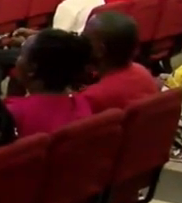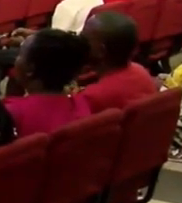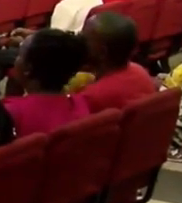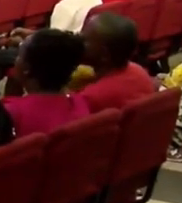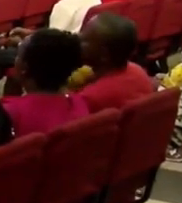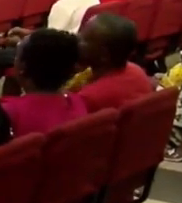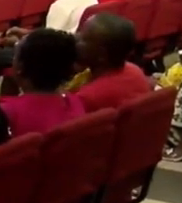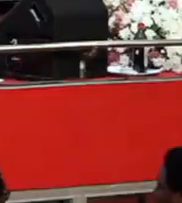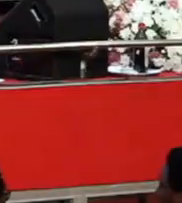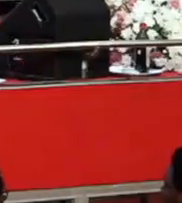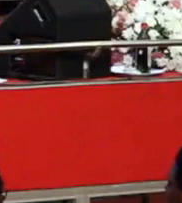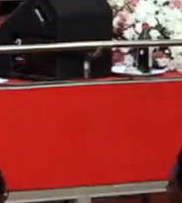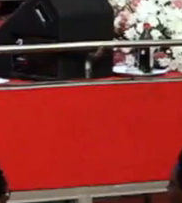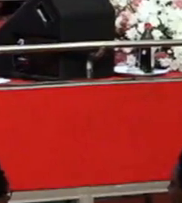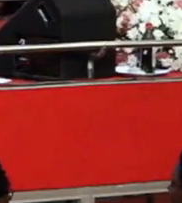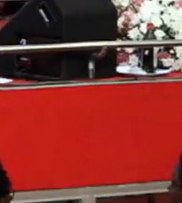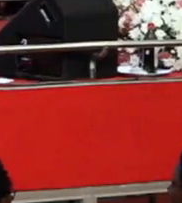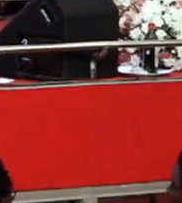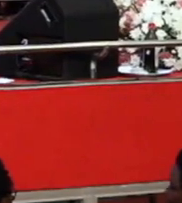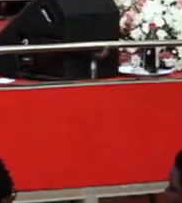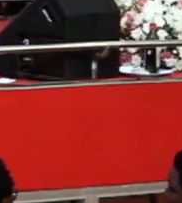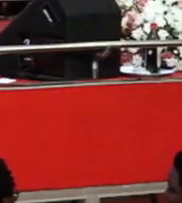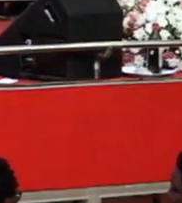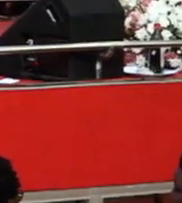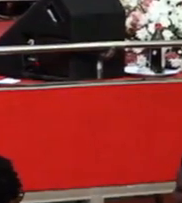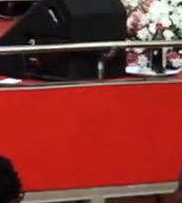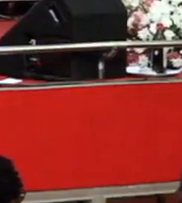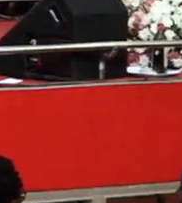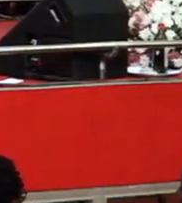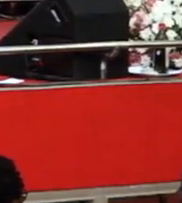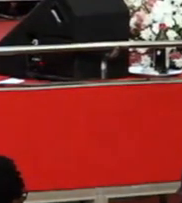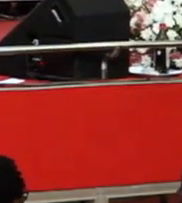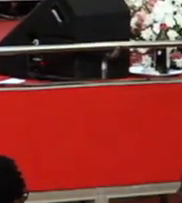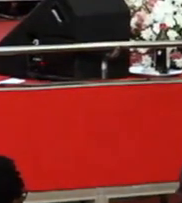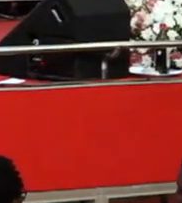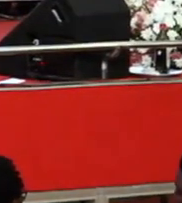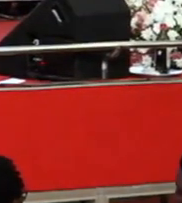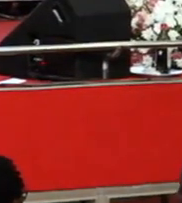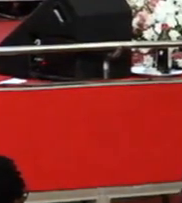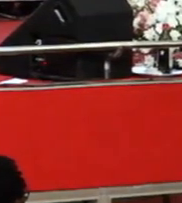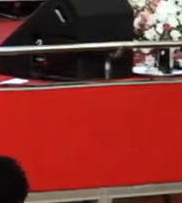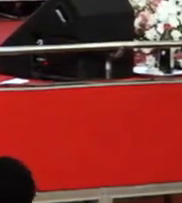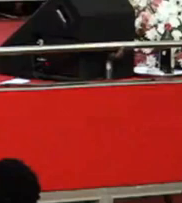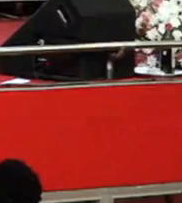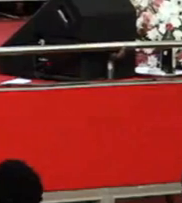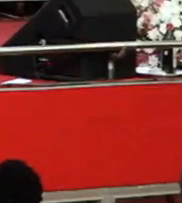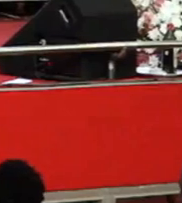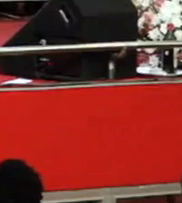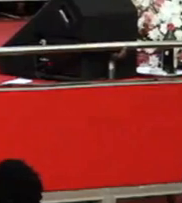above all you can imagine. Say, your God. Say, my